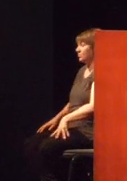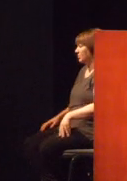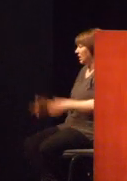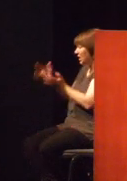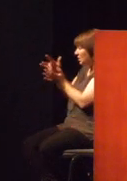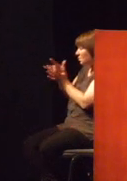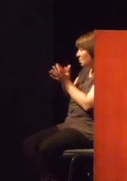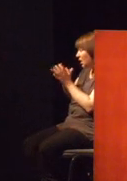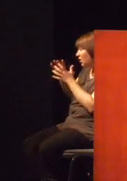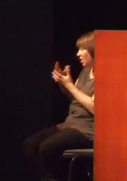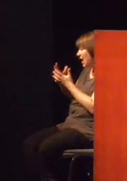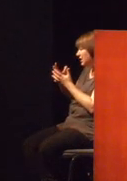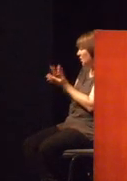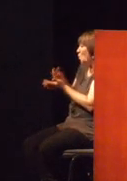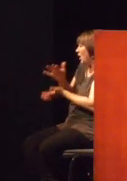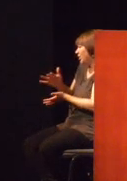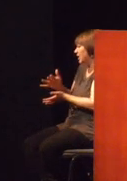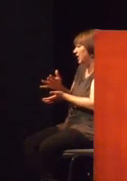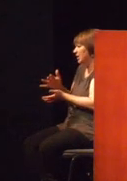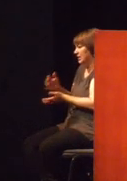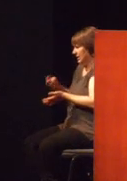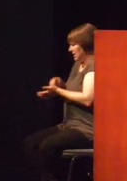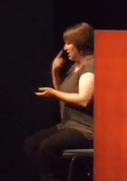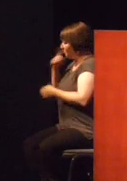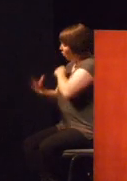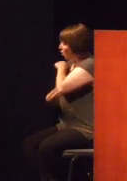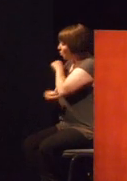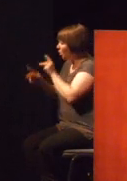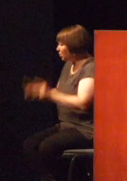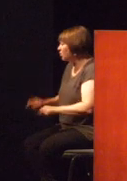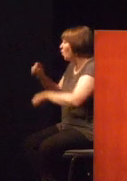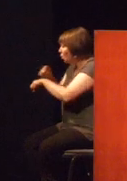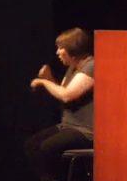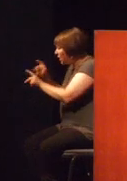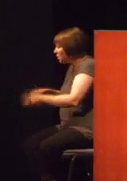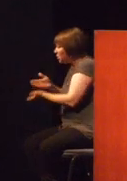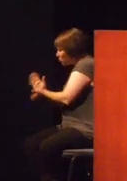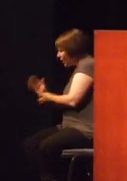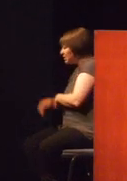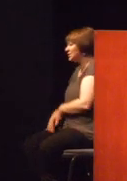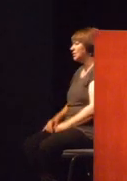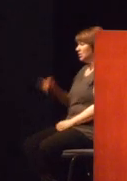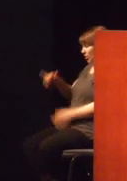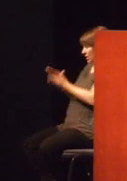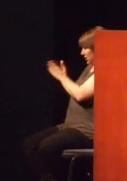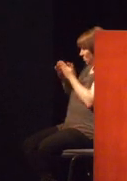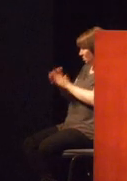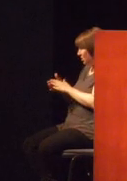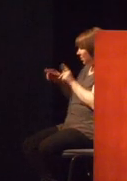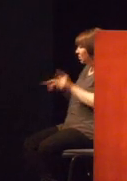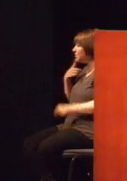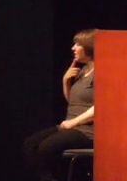middle or upper class might, will stand up for working people's rights. So the beloved community is a place where essentially you say,